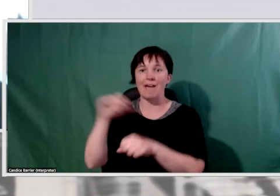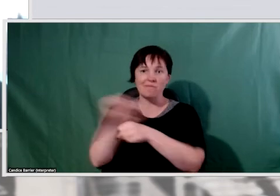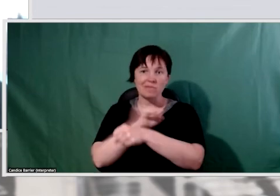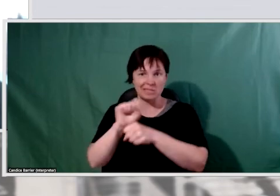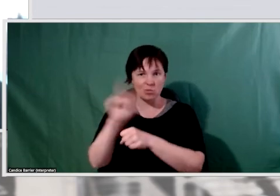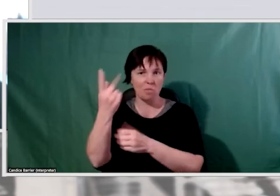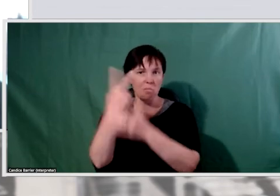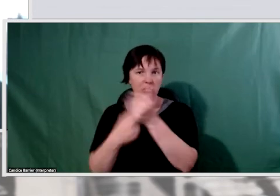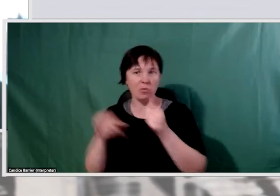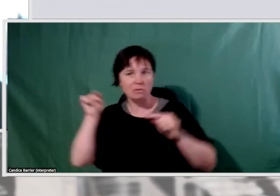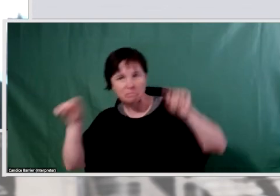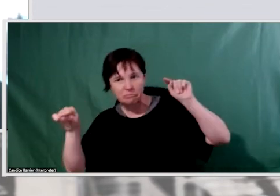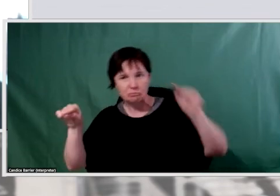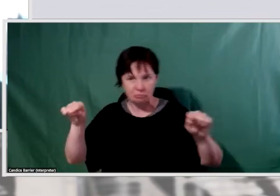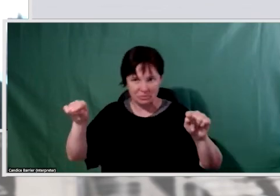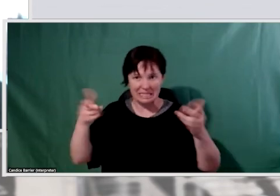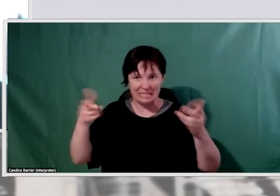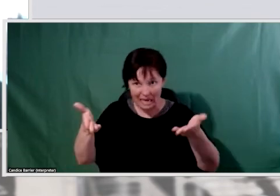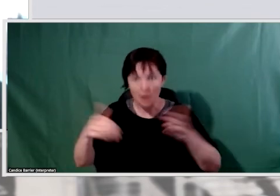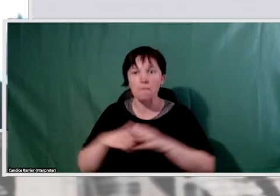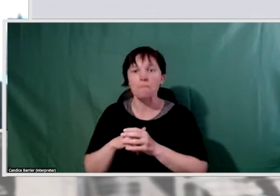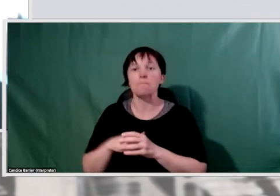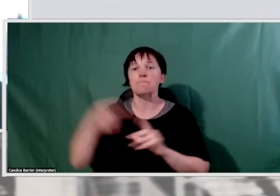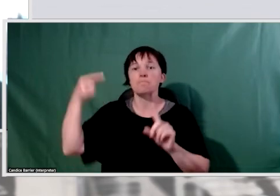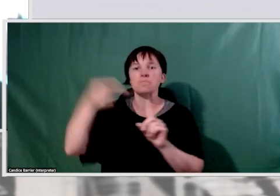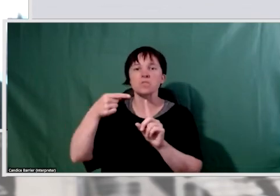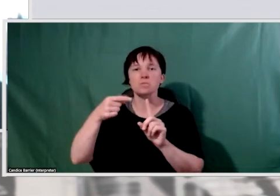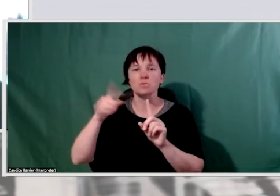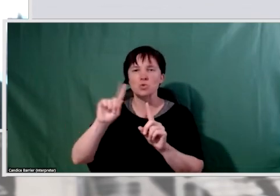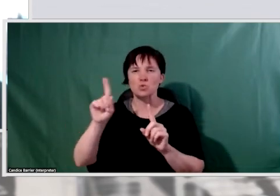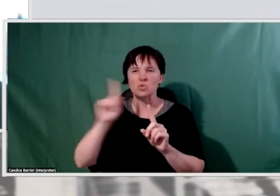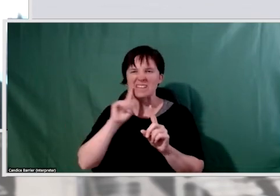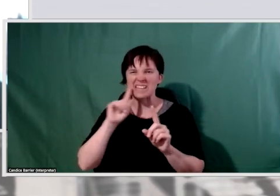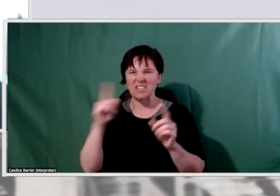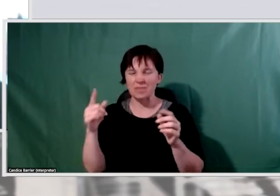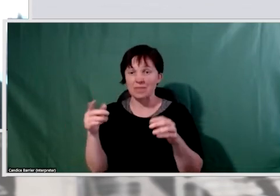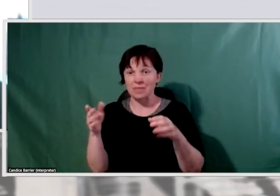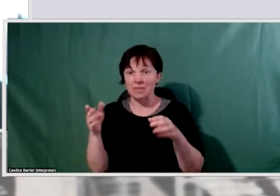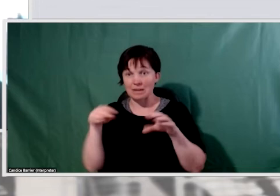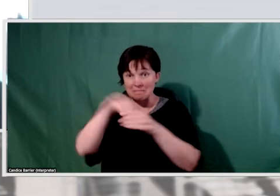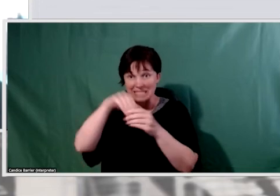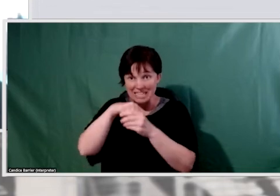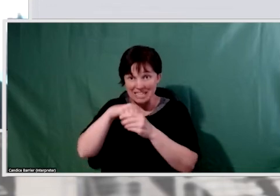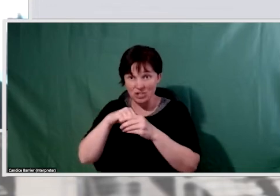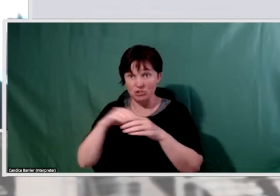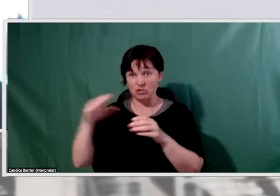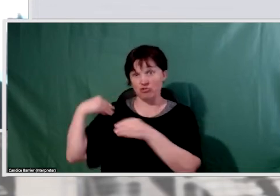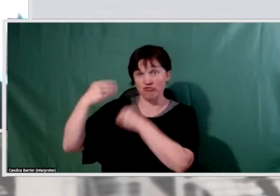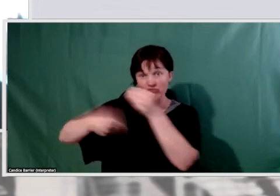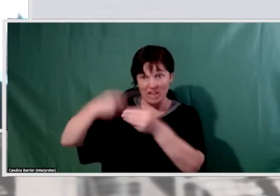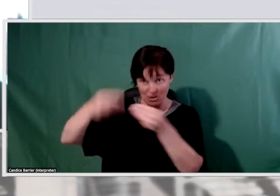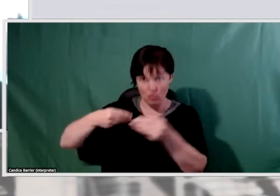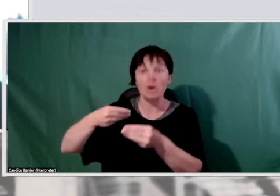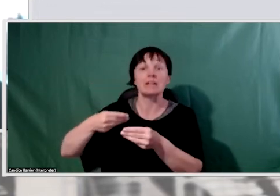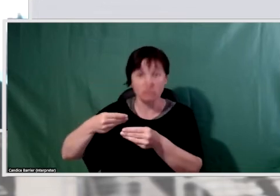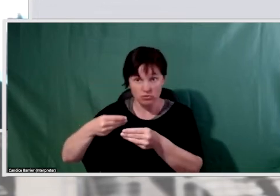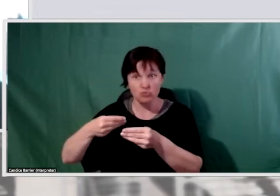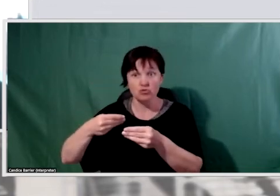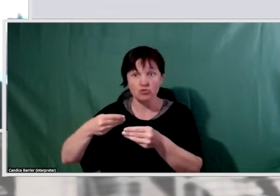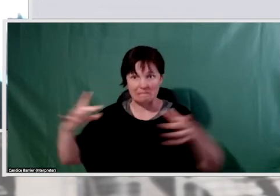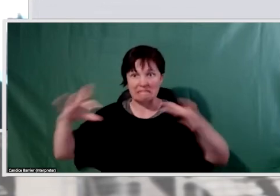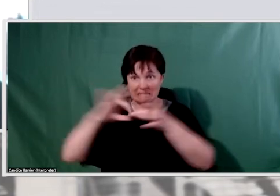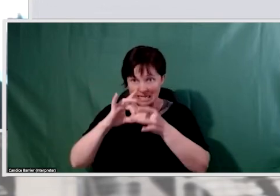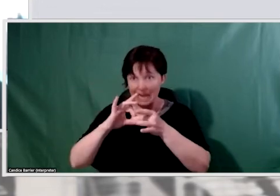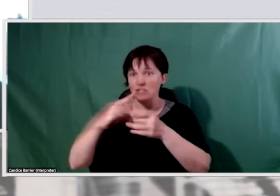present. But to this point of this really like intergenerational connection, meaning that the space use is for